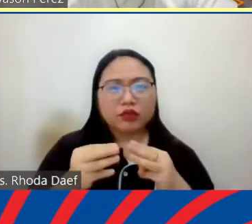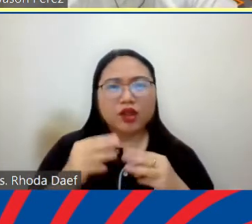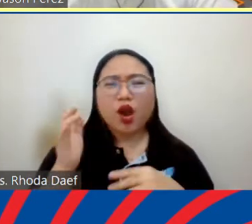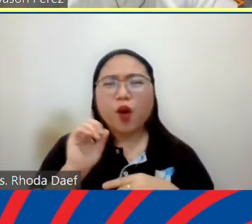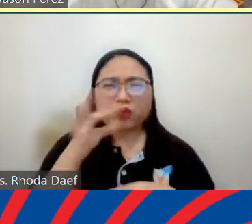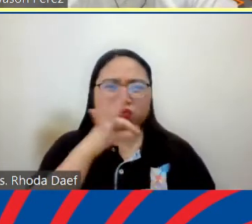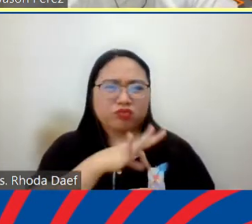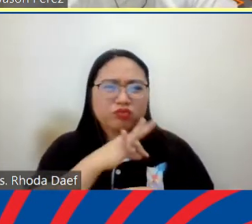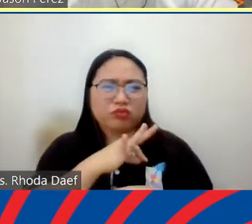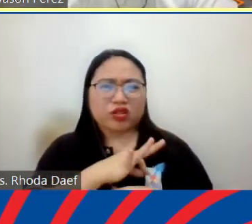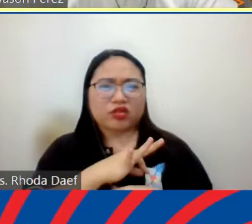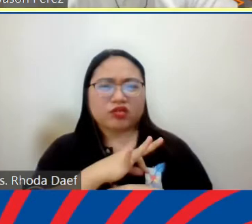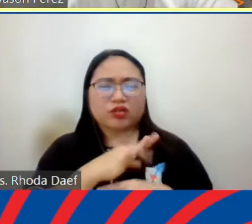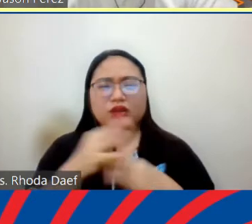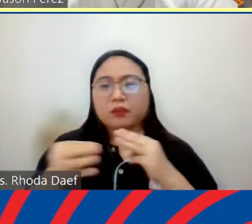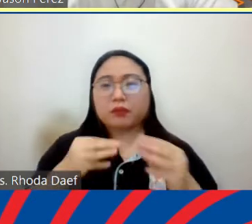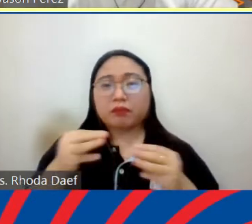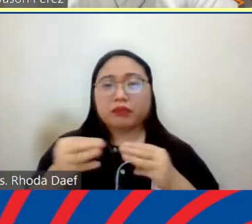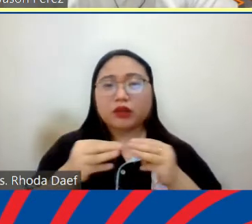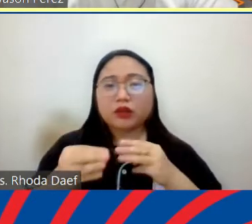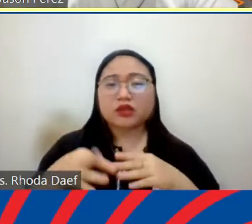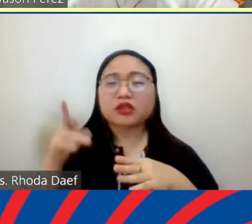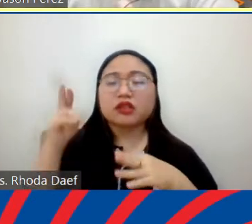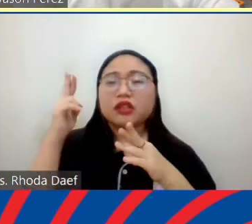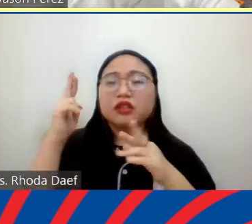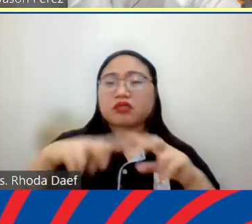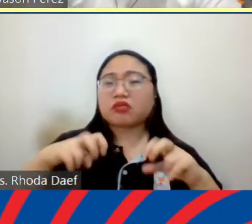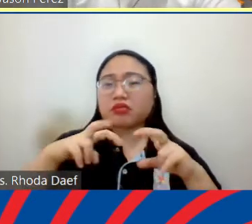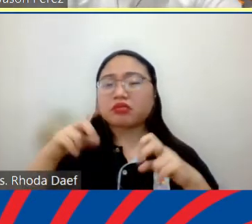benefits of managing research data?